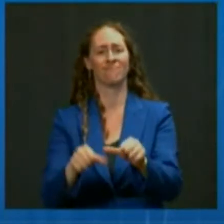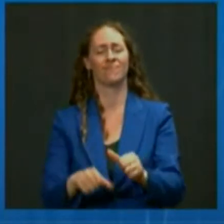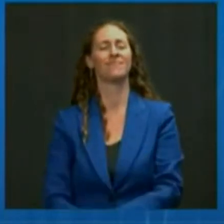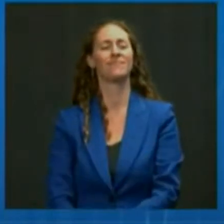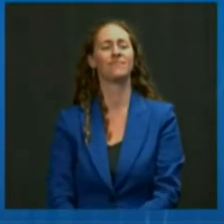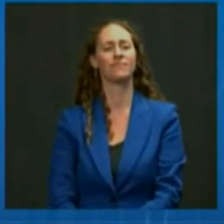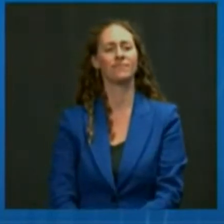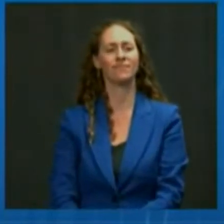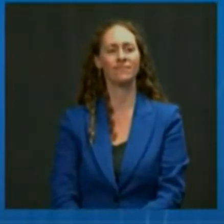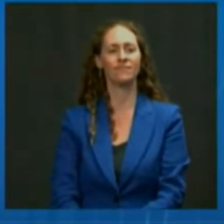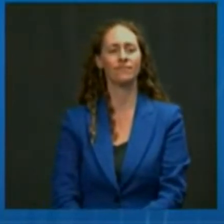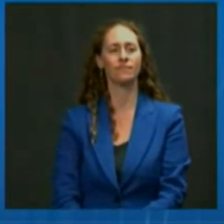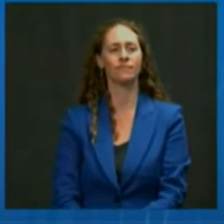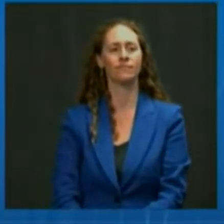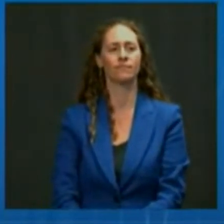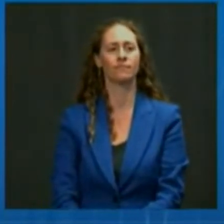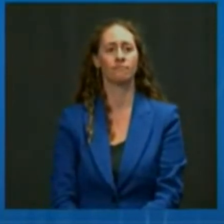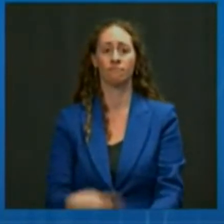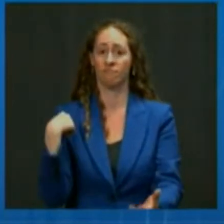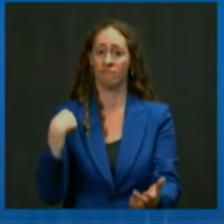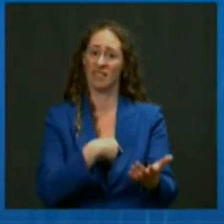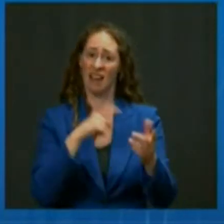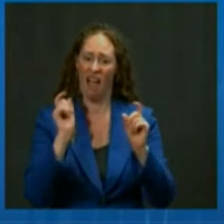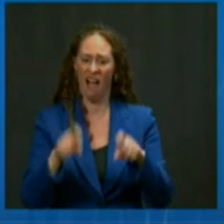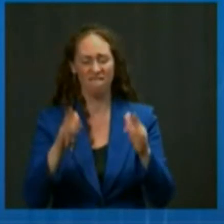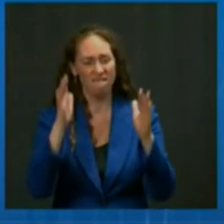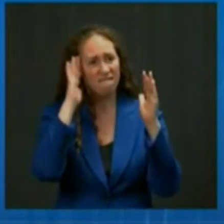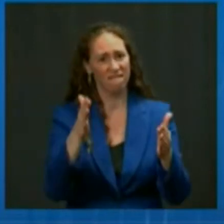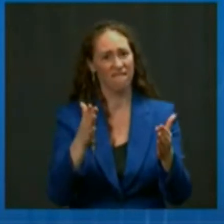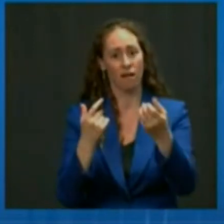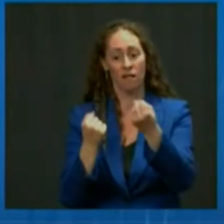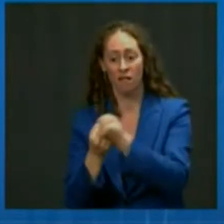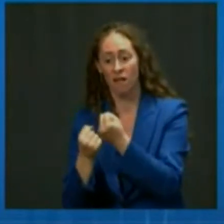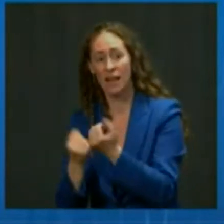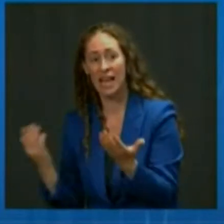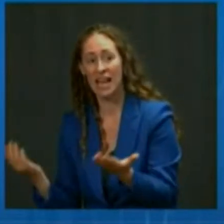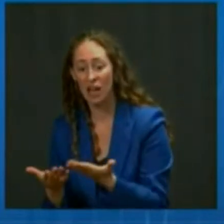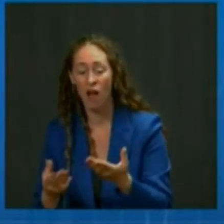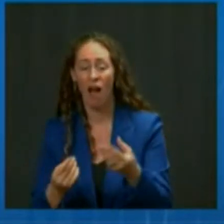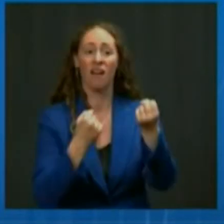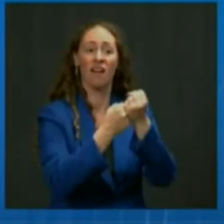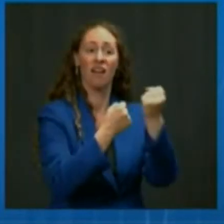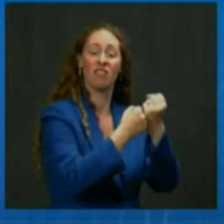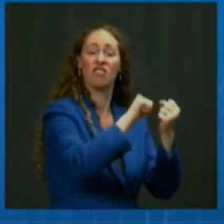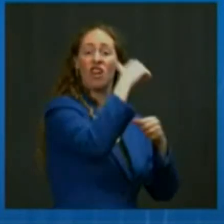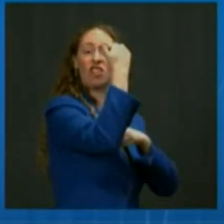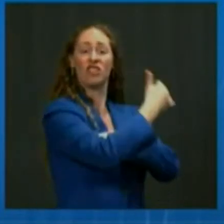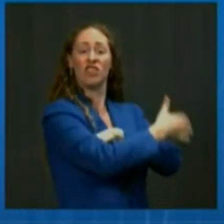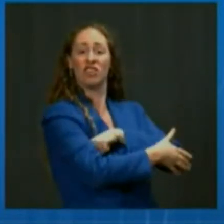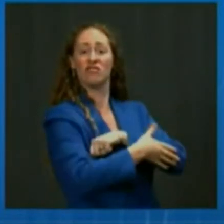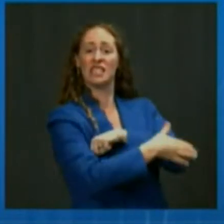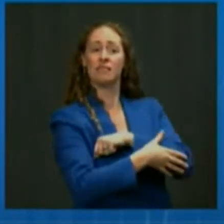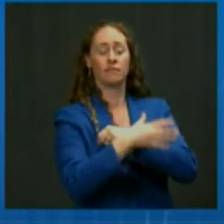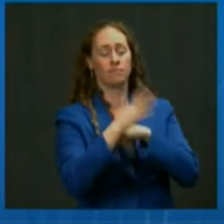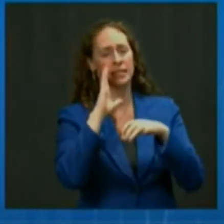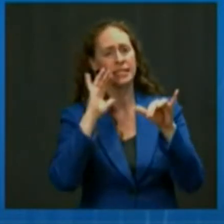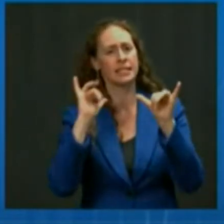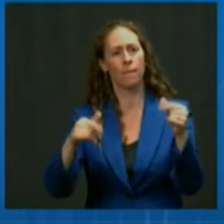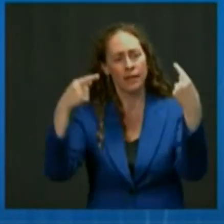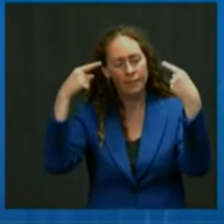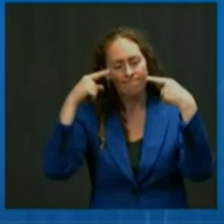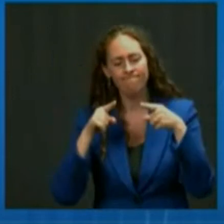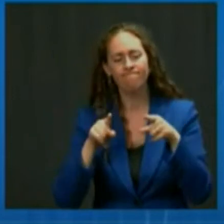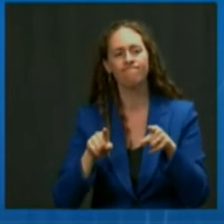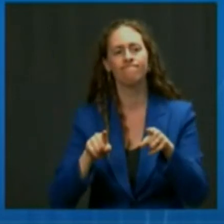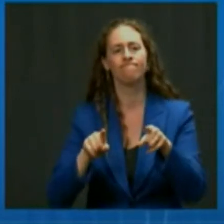we're going to do both. We're going to both protect the American people, and we're going to do more and more to help vaccinate the world. Dr.